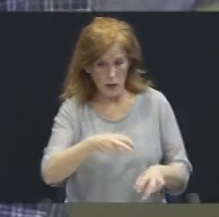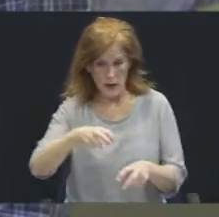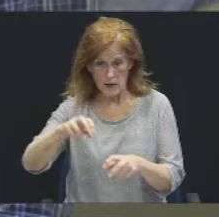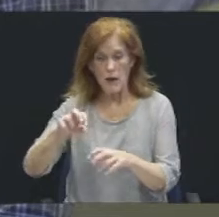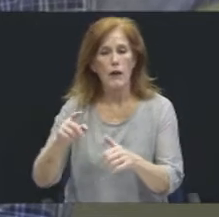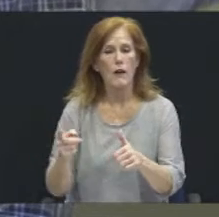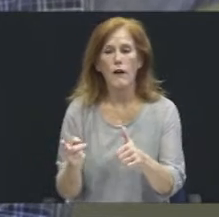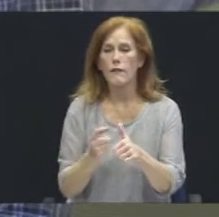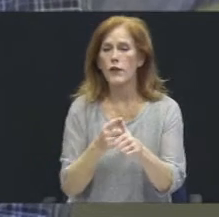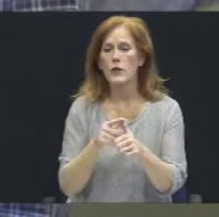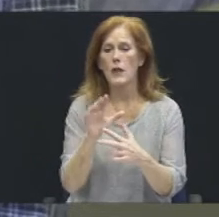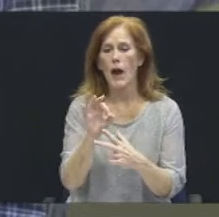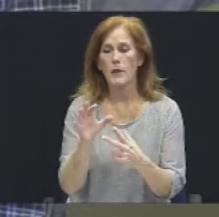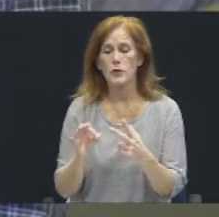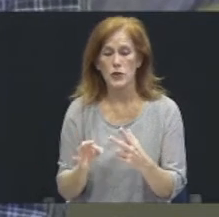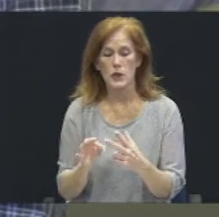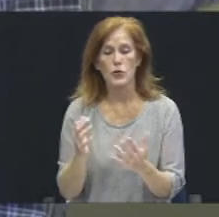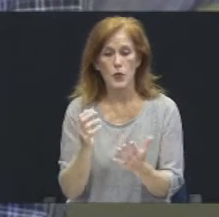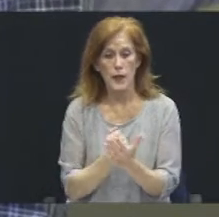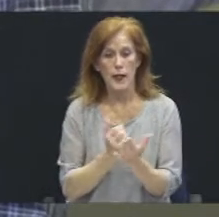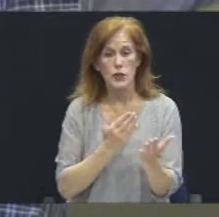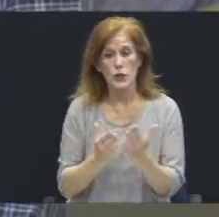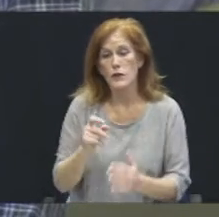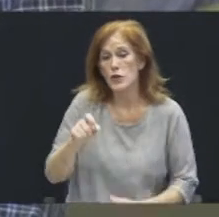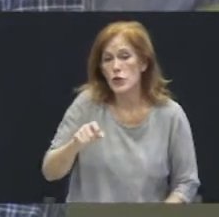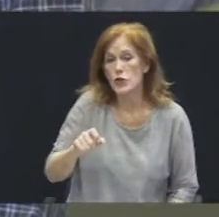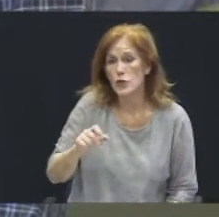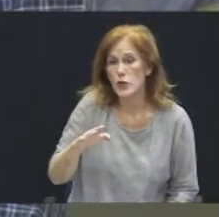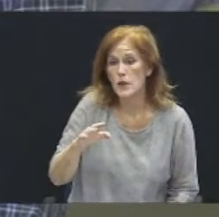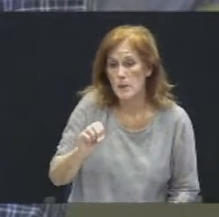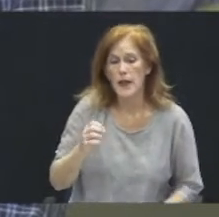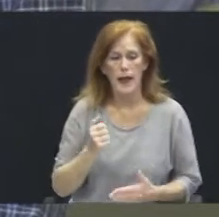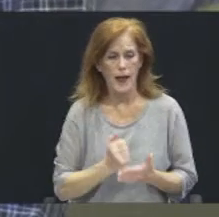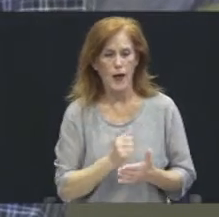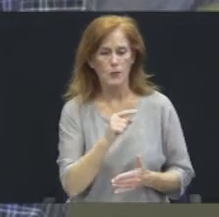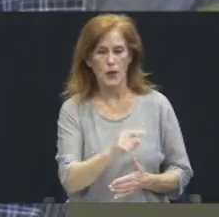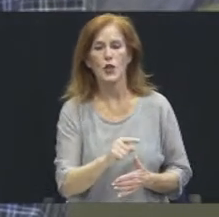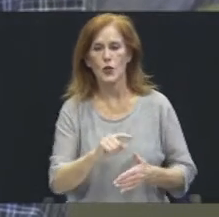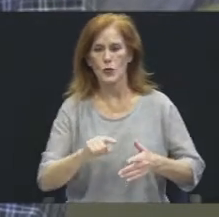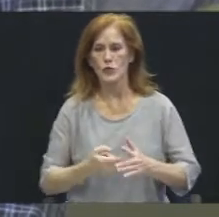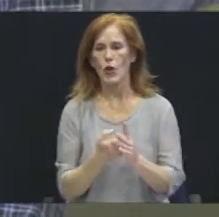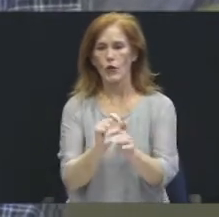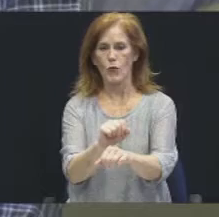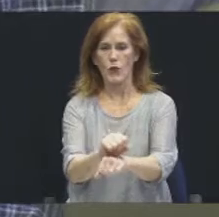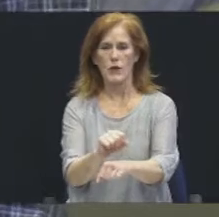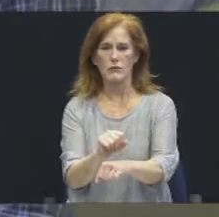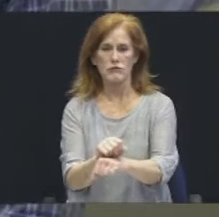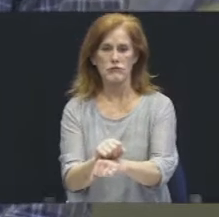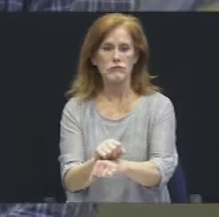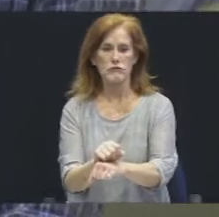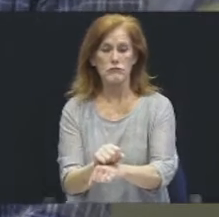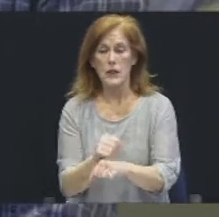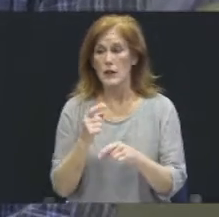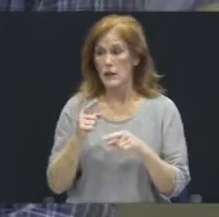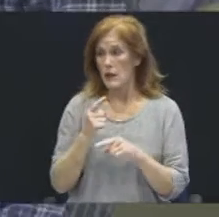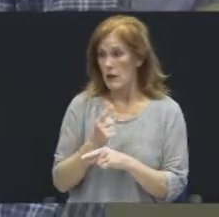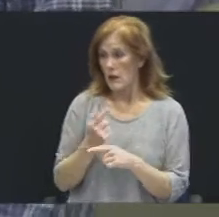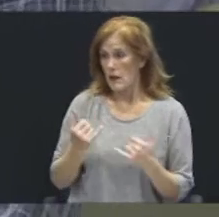option for acquiring services should be helping you get to work. Okay, right